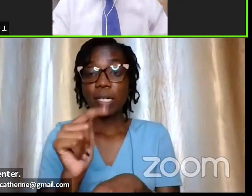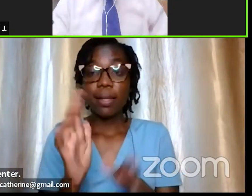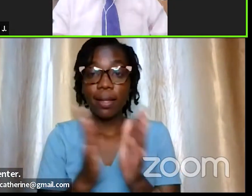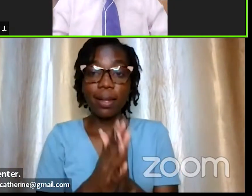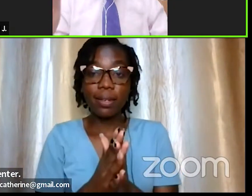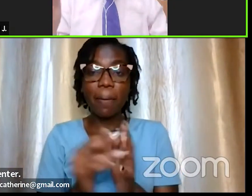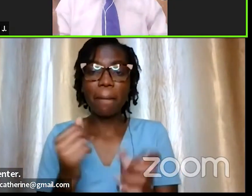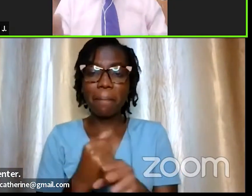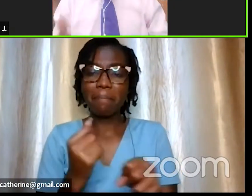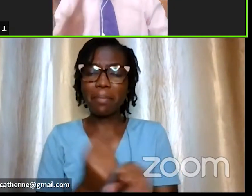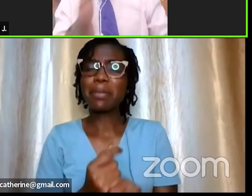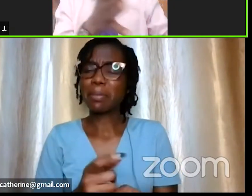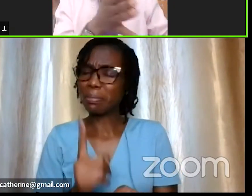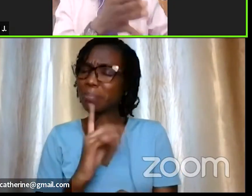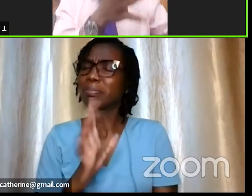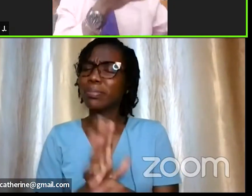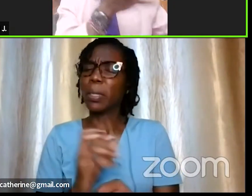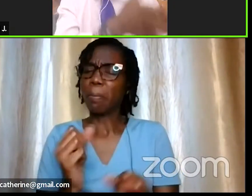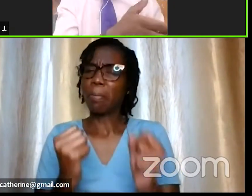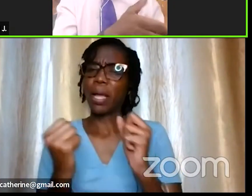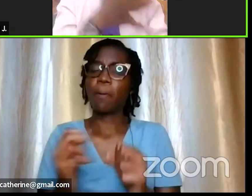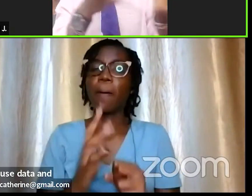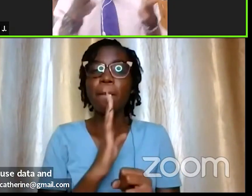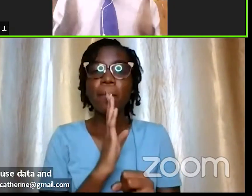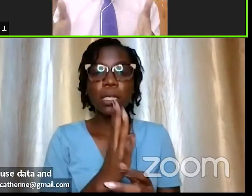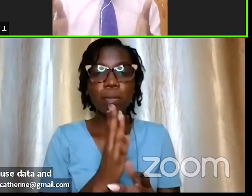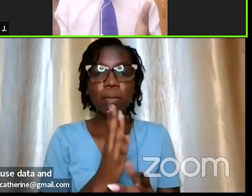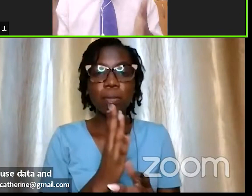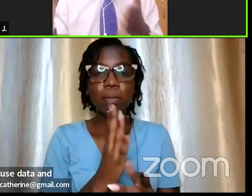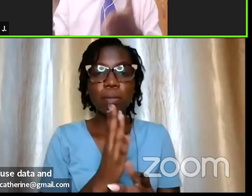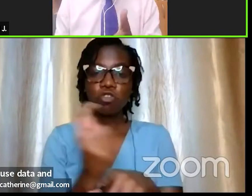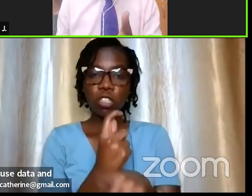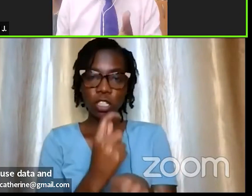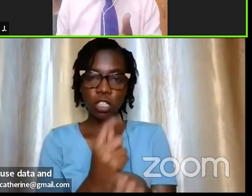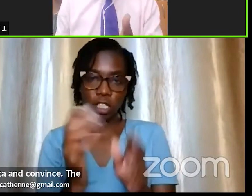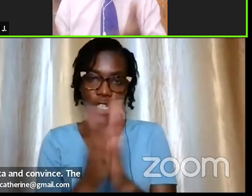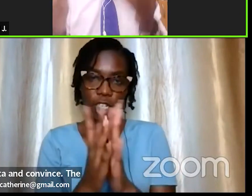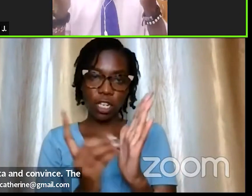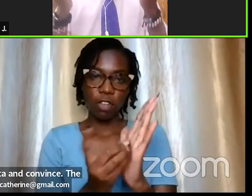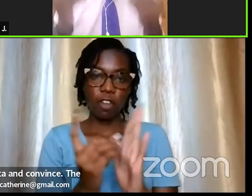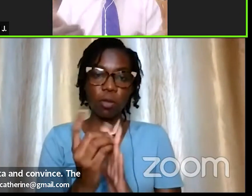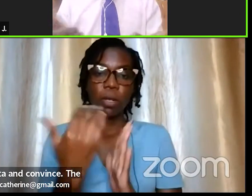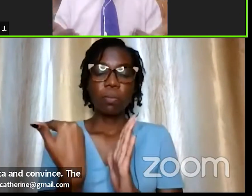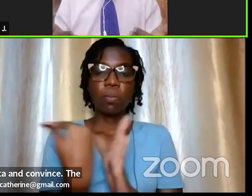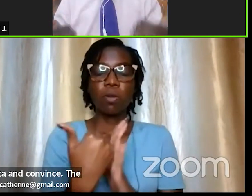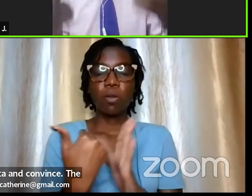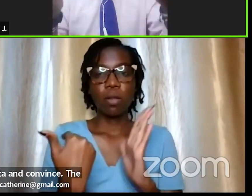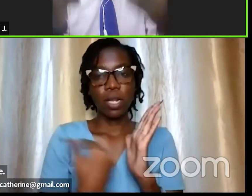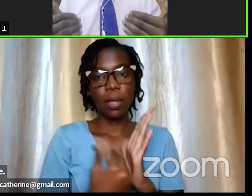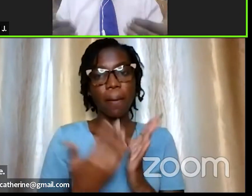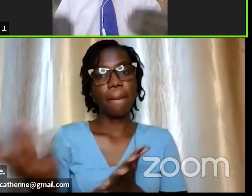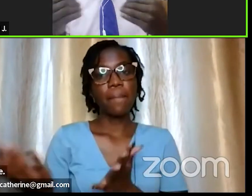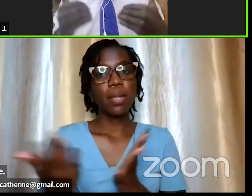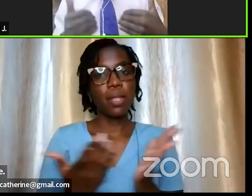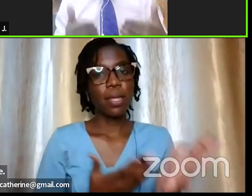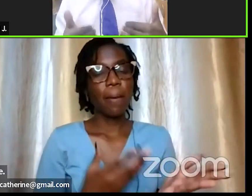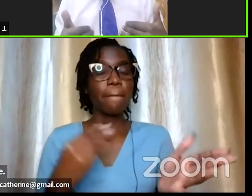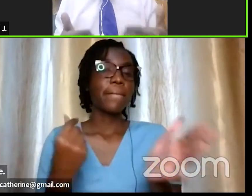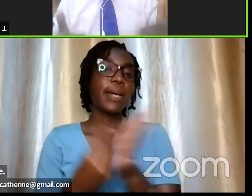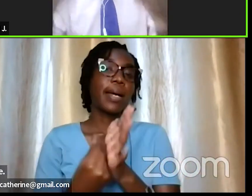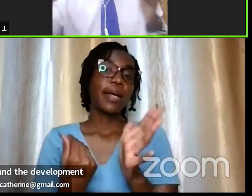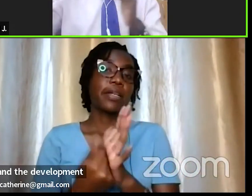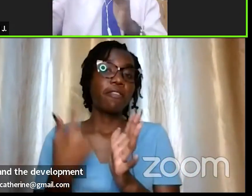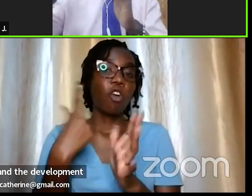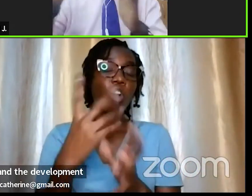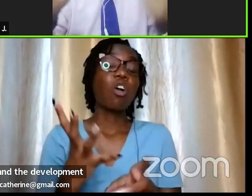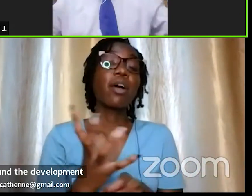the powers that be that a training and a development program will bring money to the